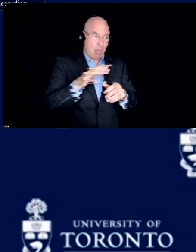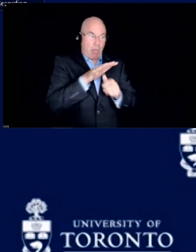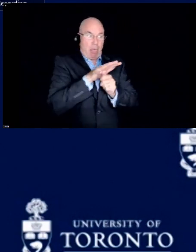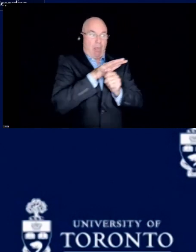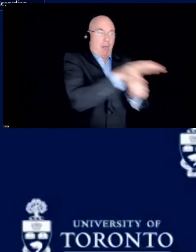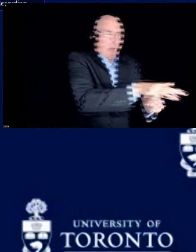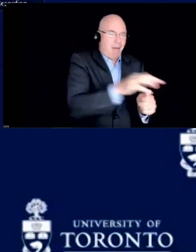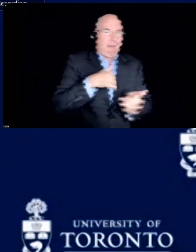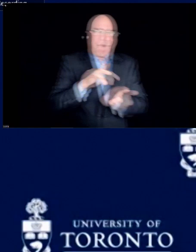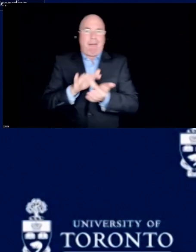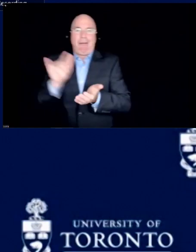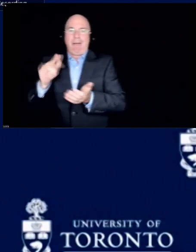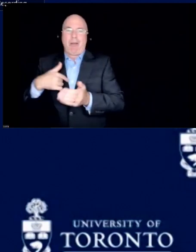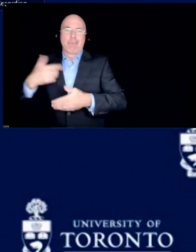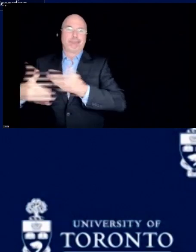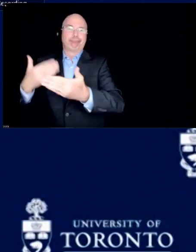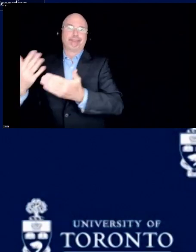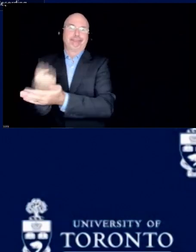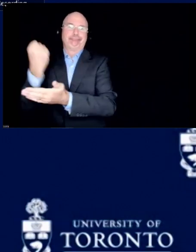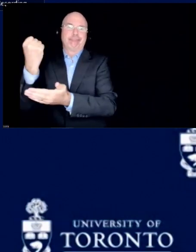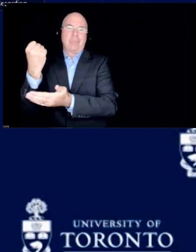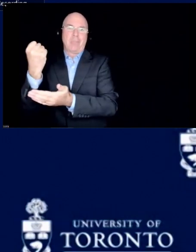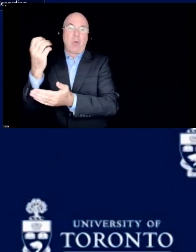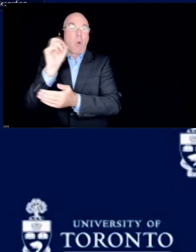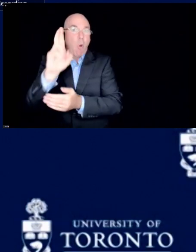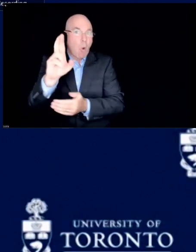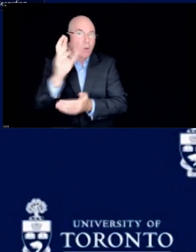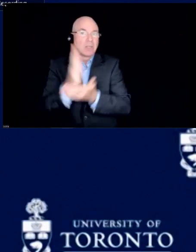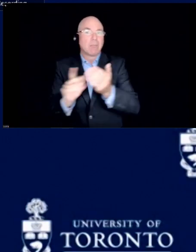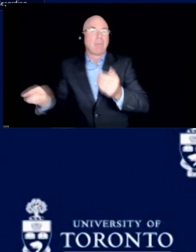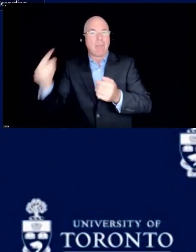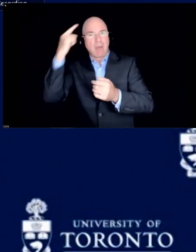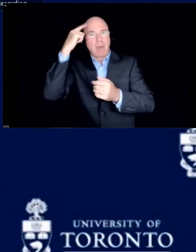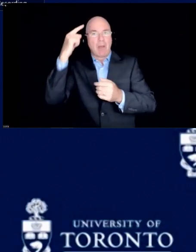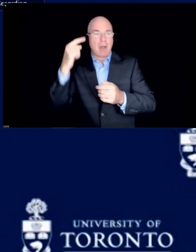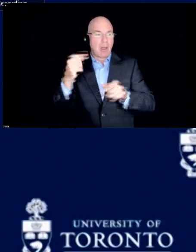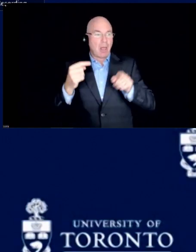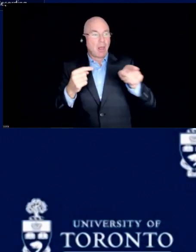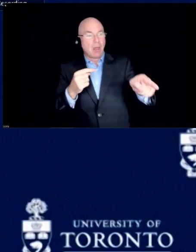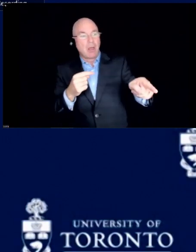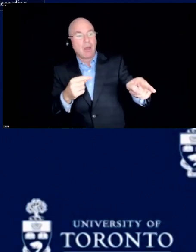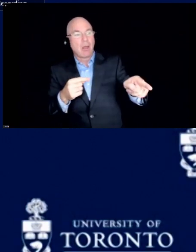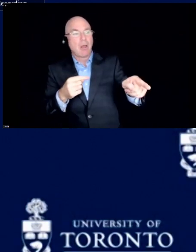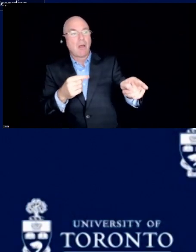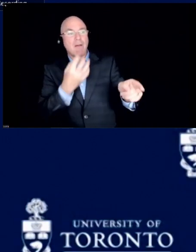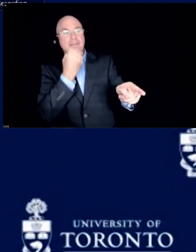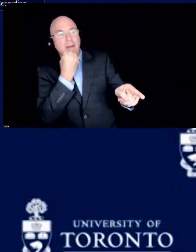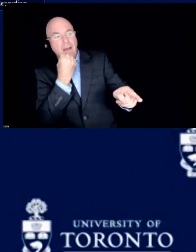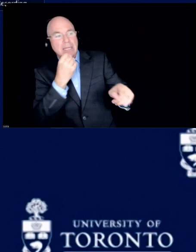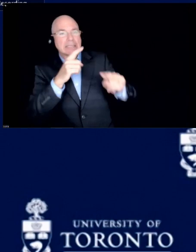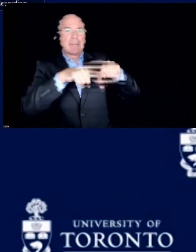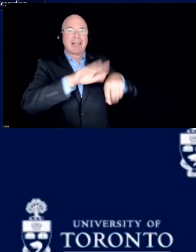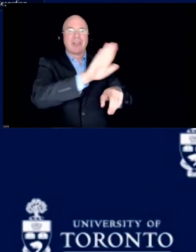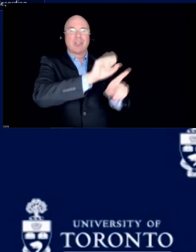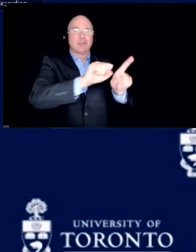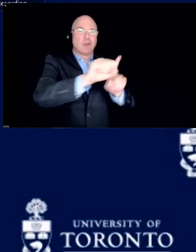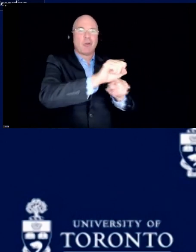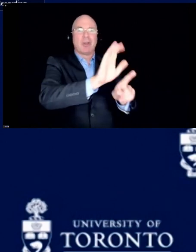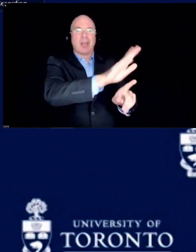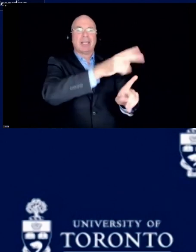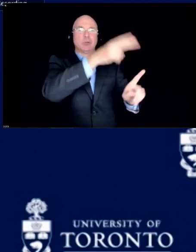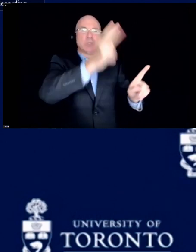or denied opportunity, or that the worth of someone is defined by their structurally constrained circumstances.